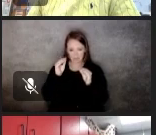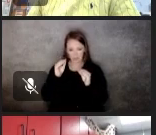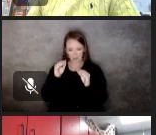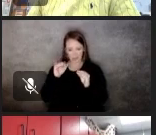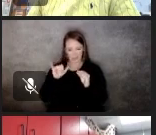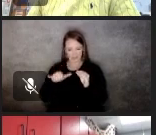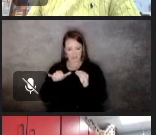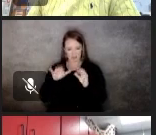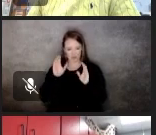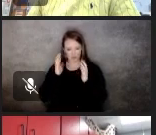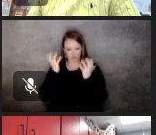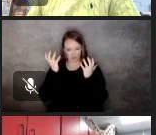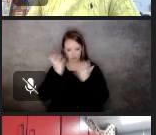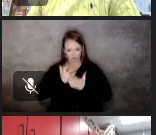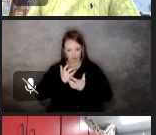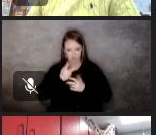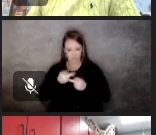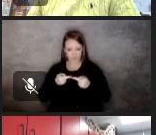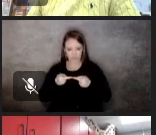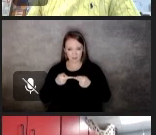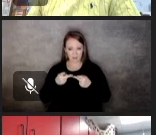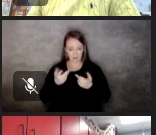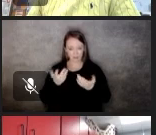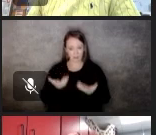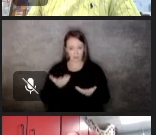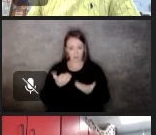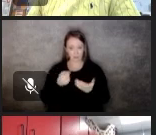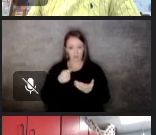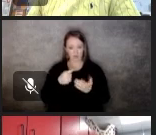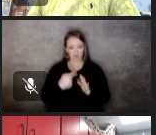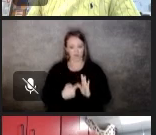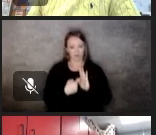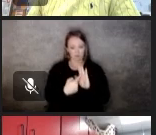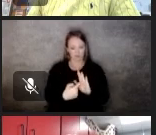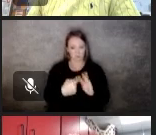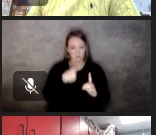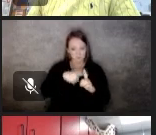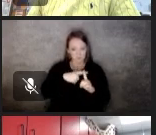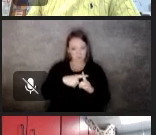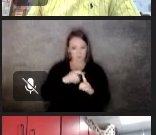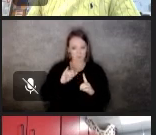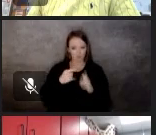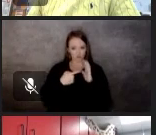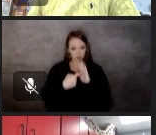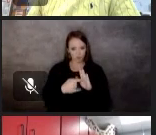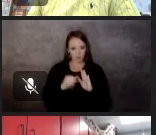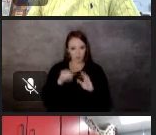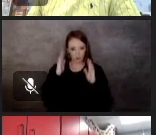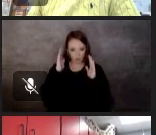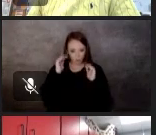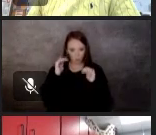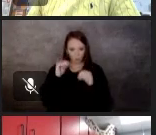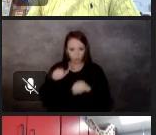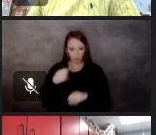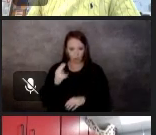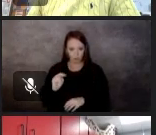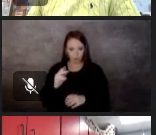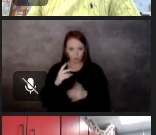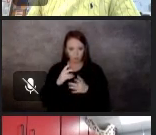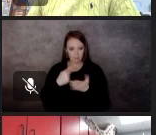on it, I feel like that we are showing that hope that John spoke about earlier. And I think we can do that also